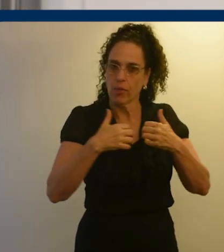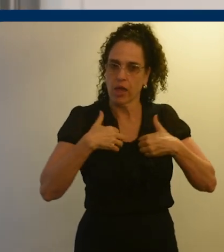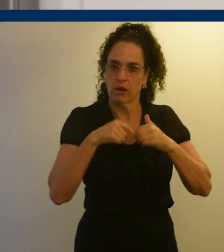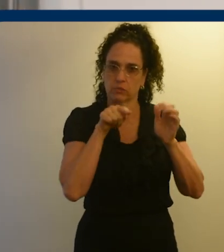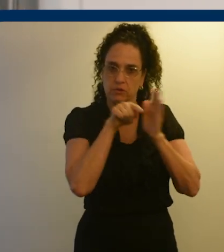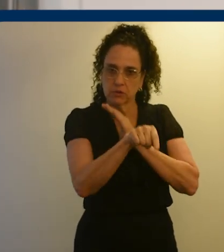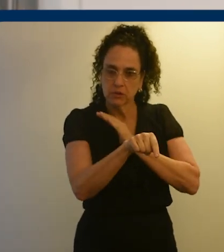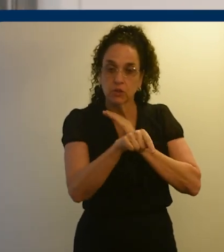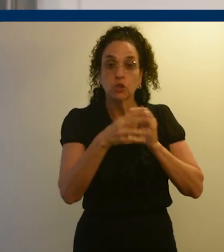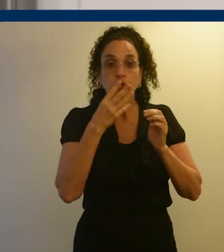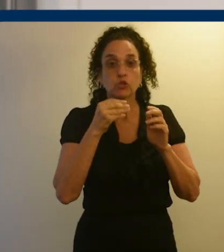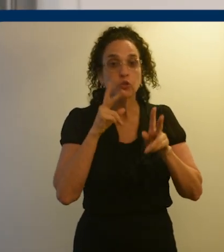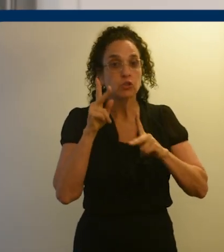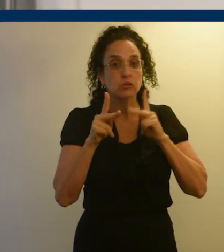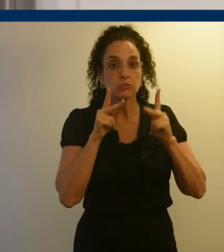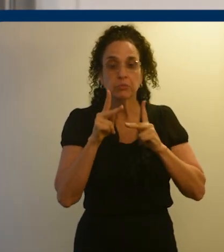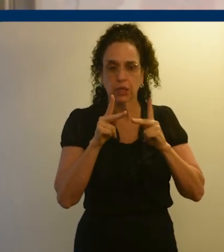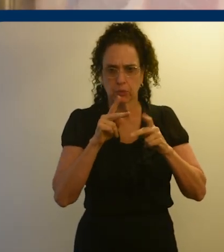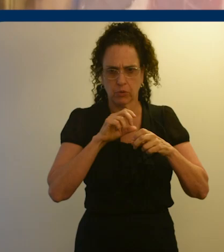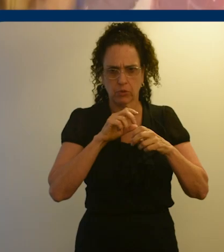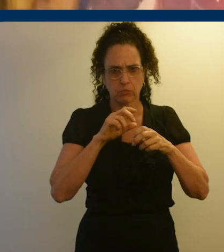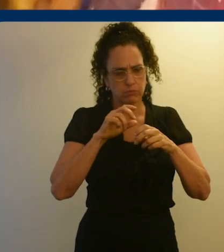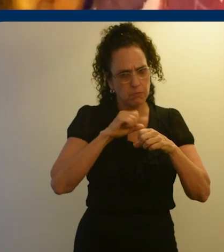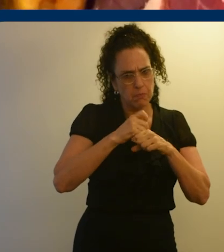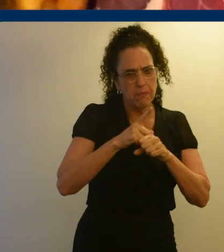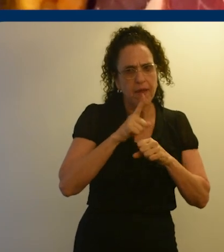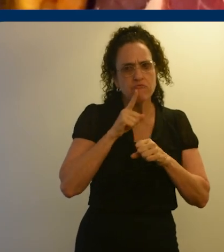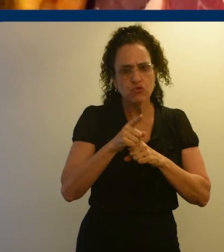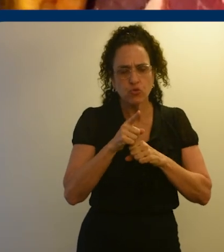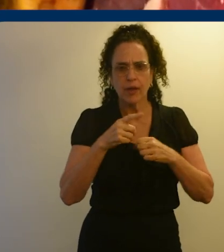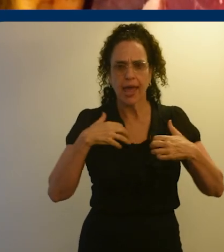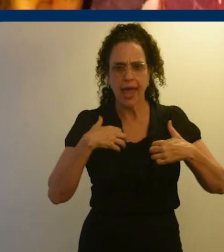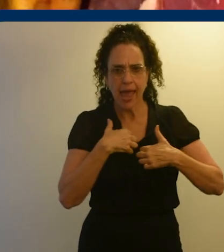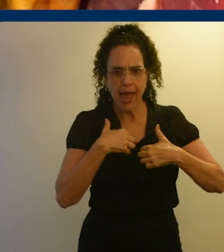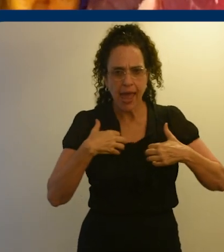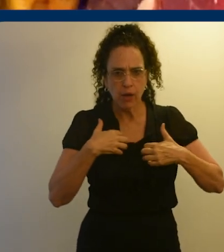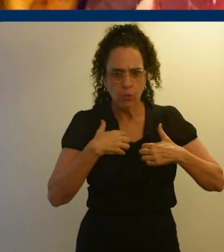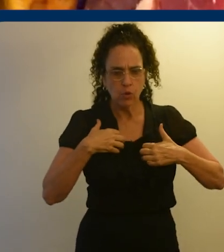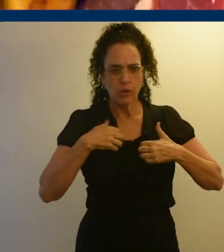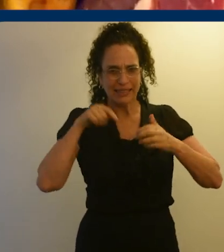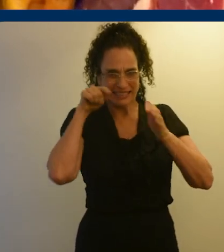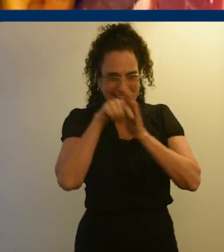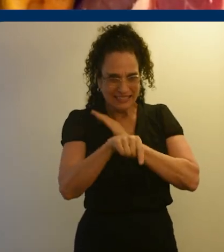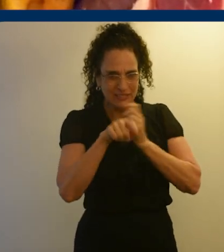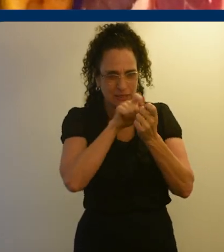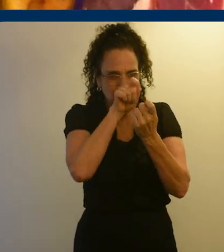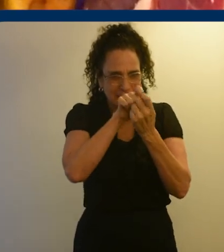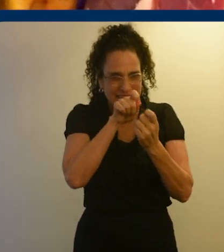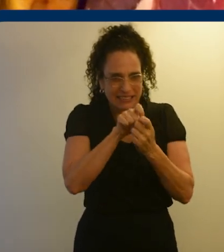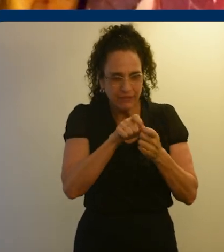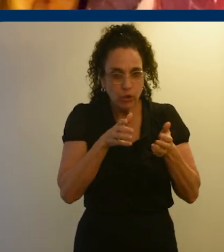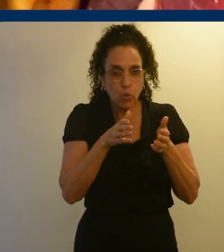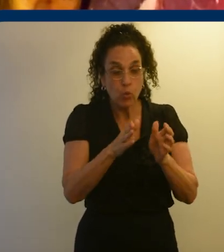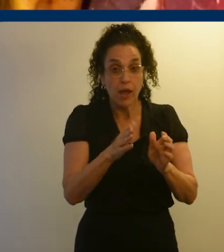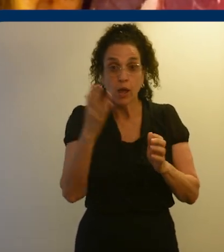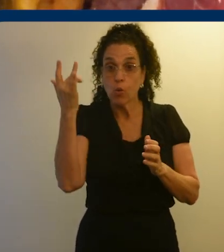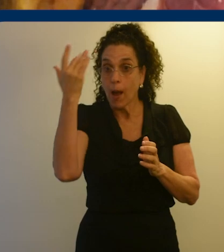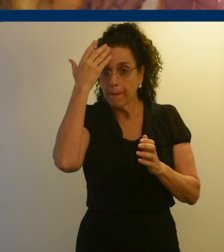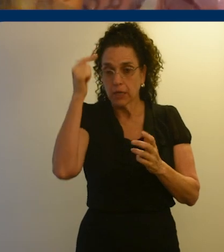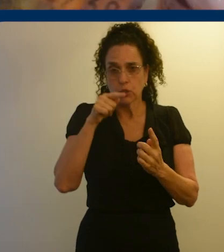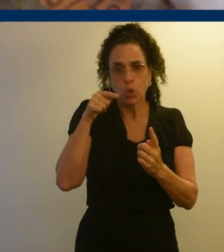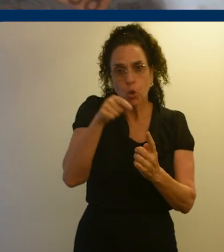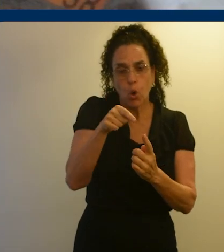Jewish people make sure that the animal is slaughtered in a very particular way, trying